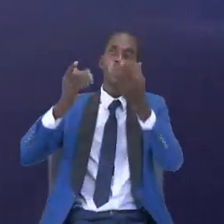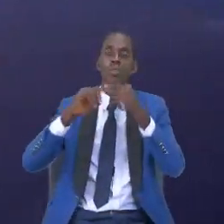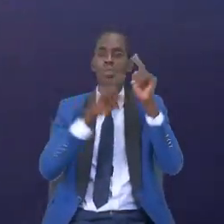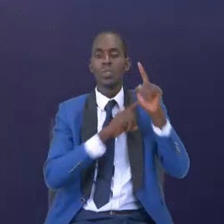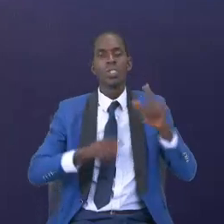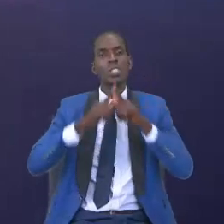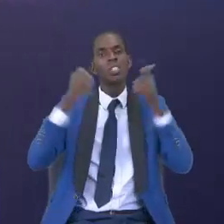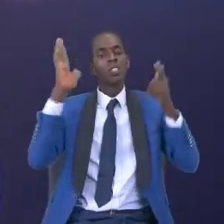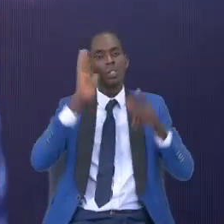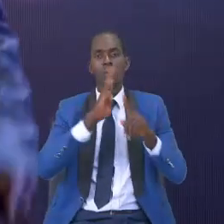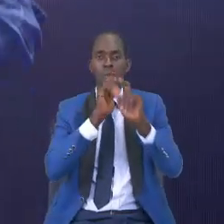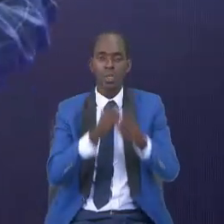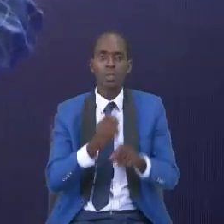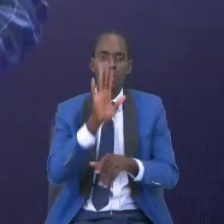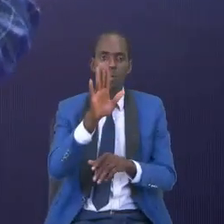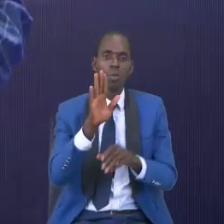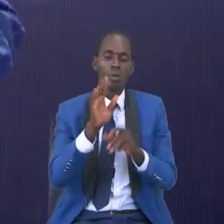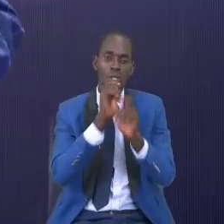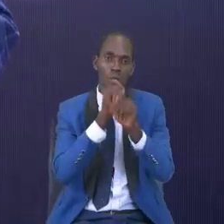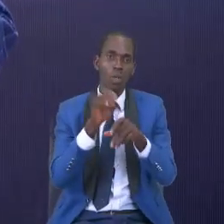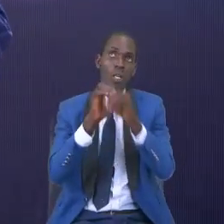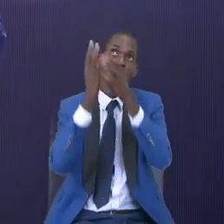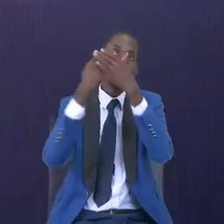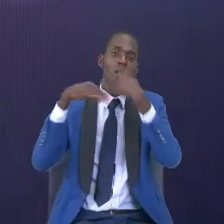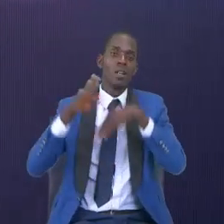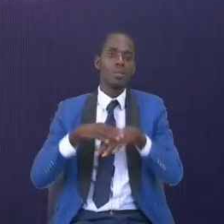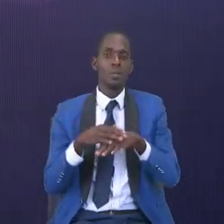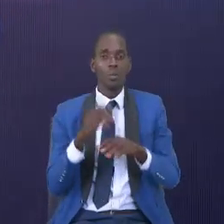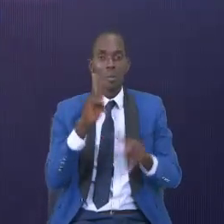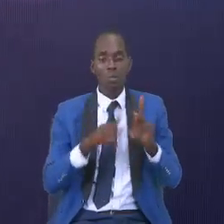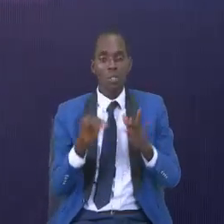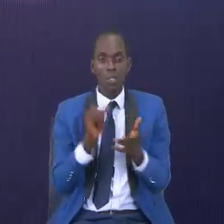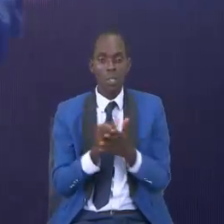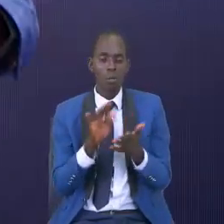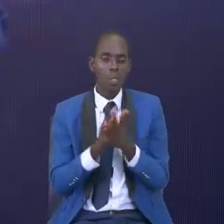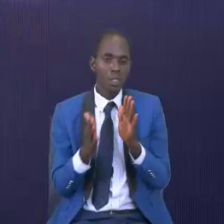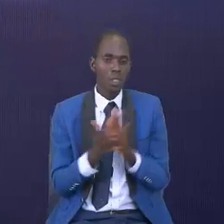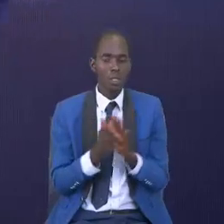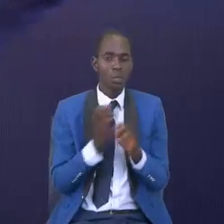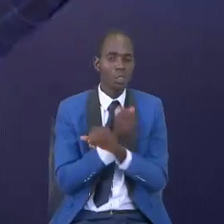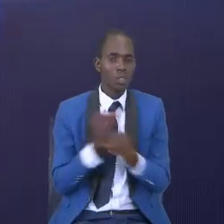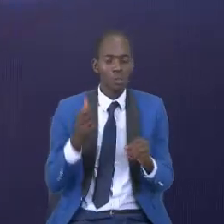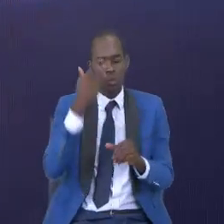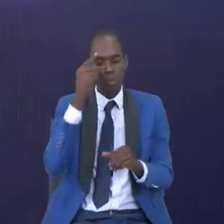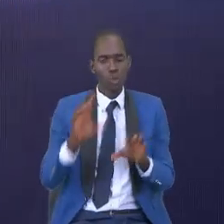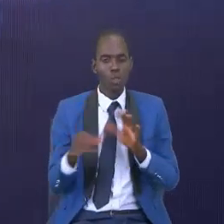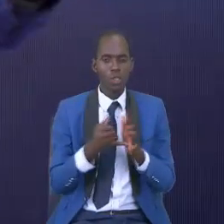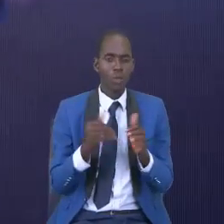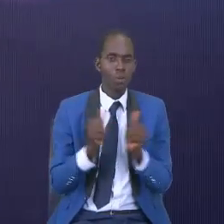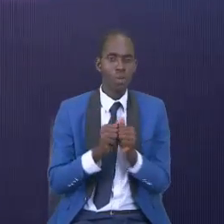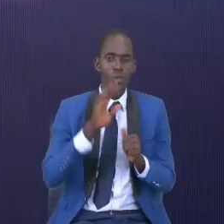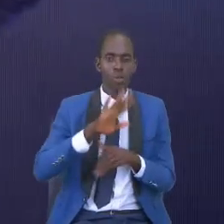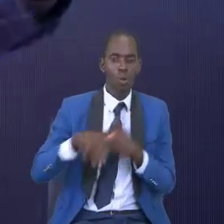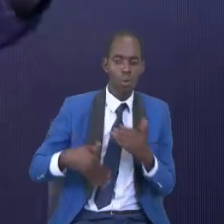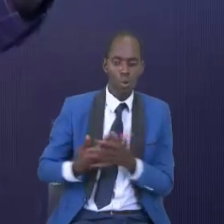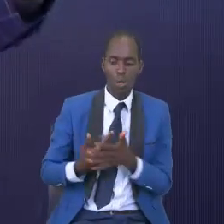get converted because you do it with your volition and with your heart, and those people now, they sacrifice to the Lord, they surrender